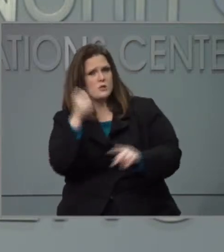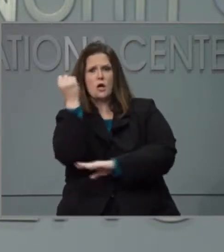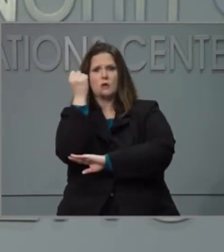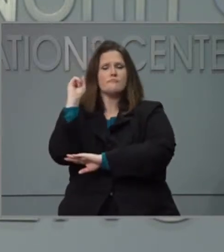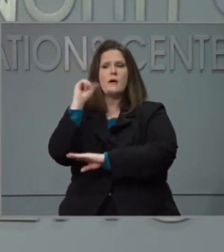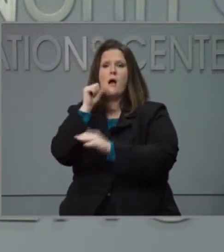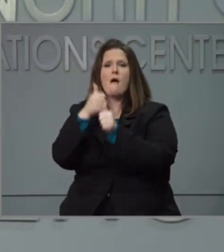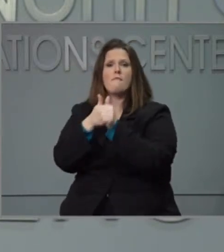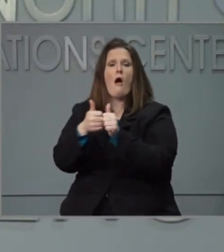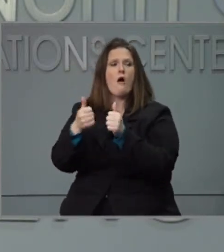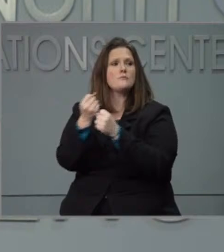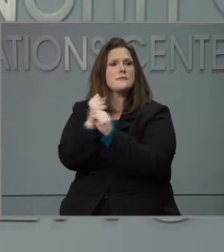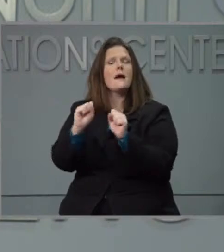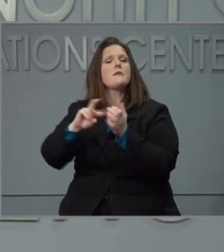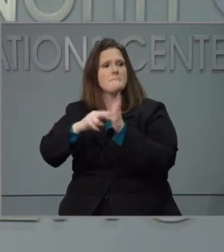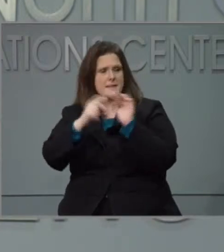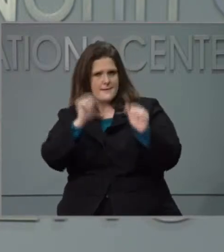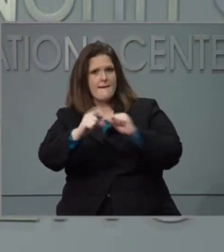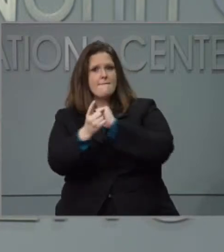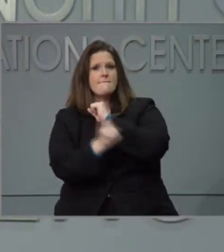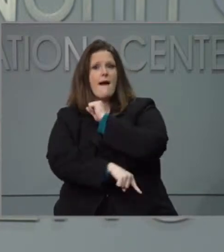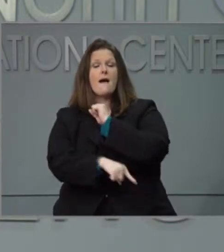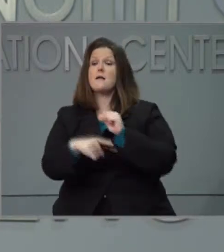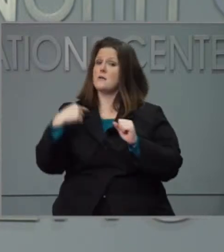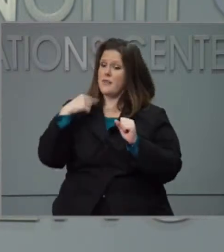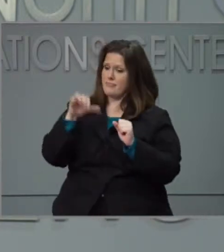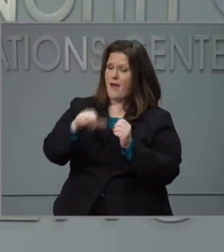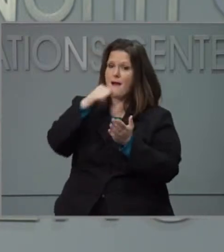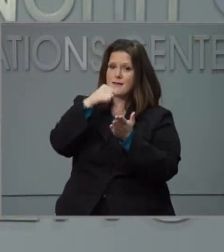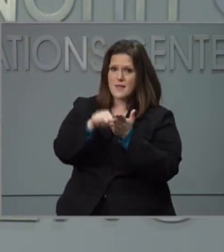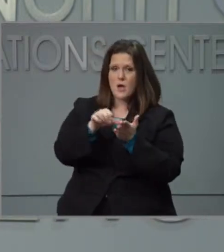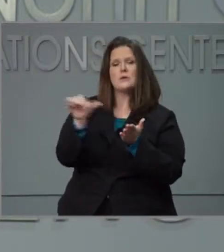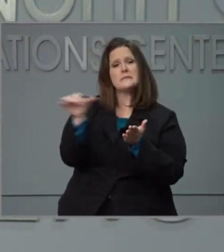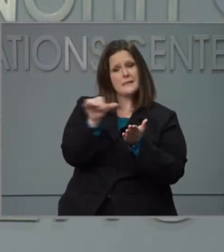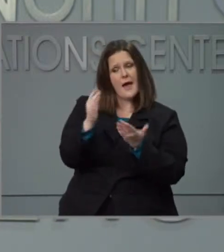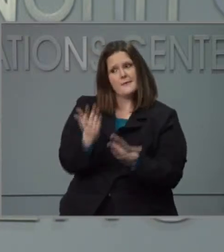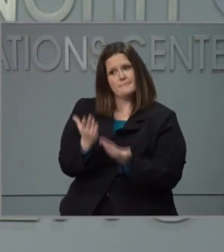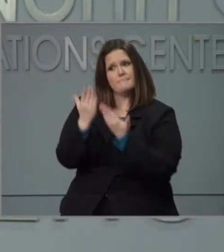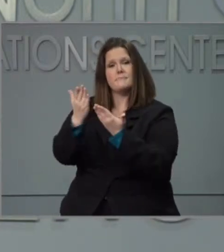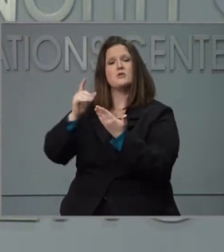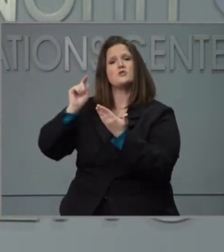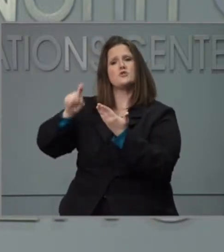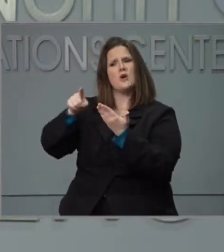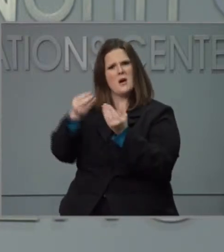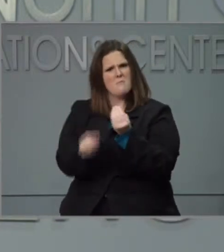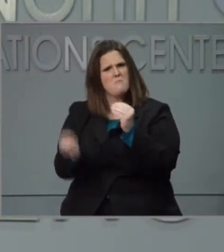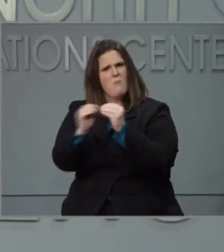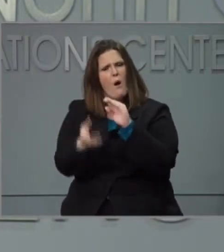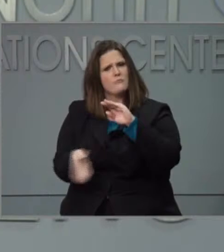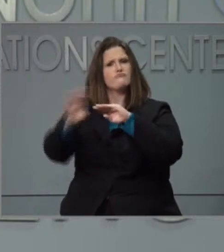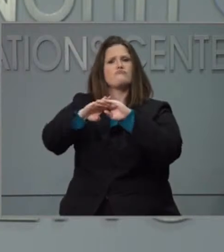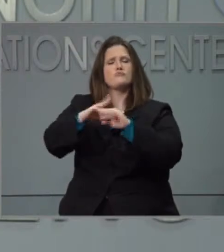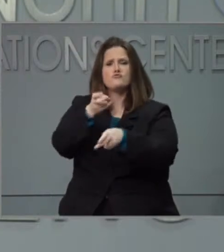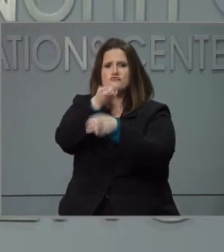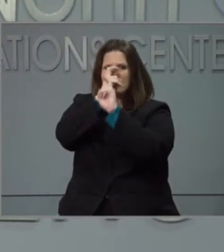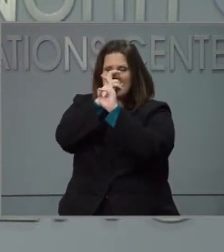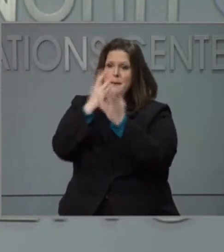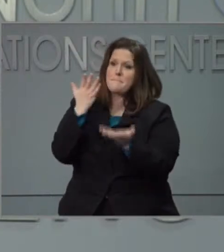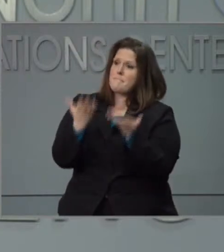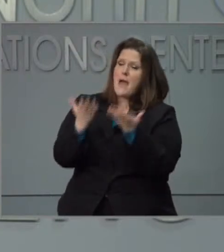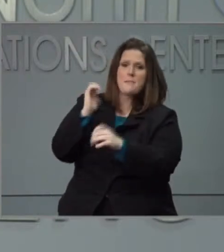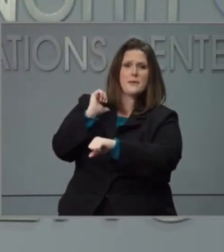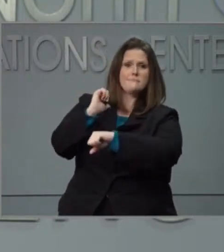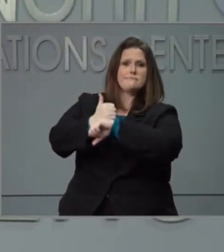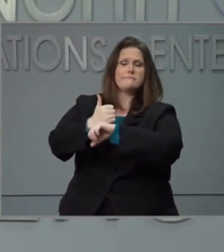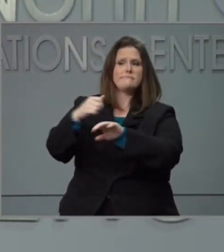also proposes that some counties should consider going beyond the statewide executive orders in ways such as lowering their local mass gathering